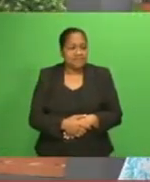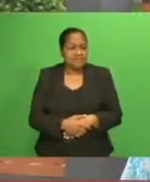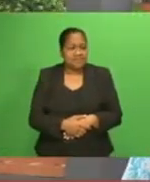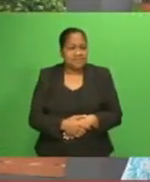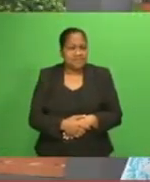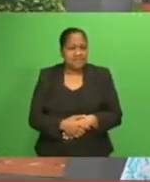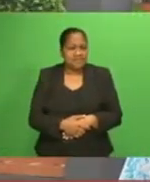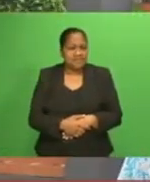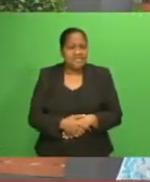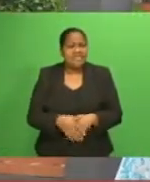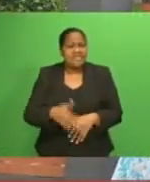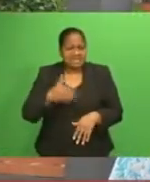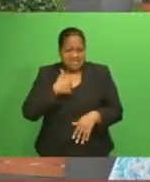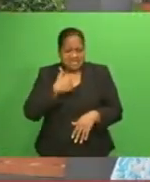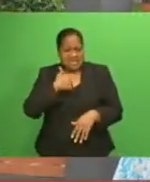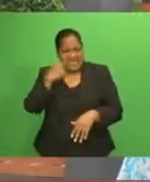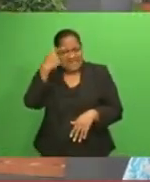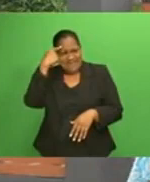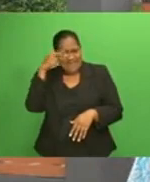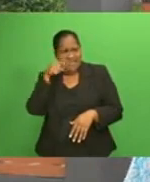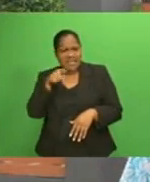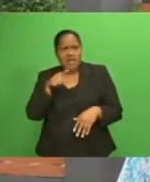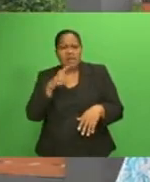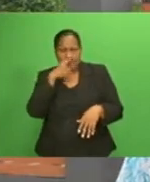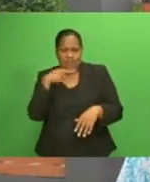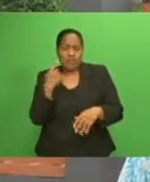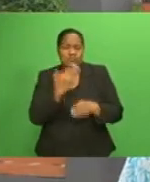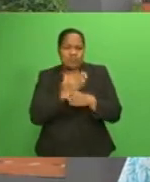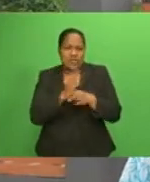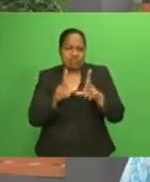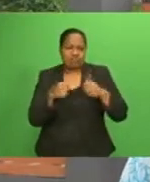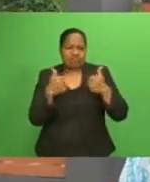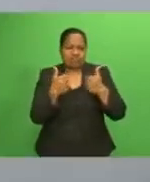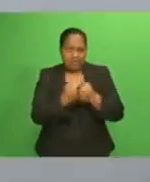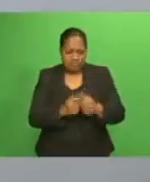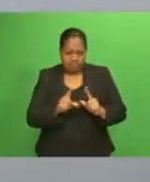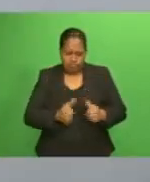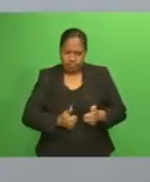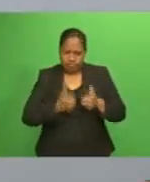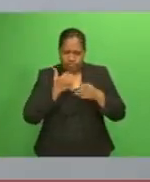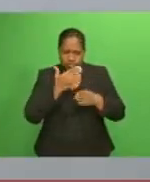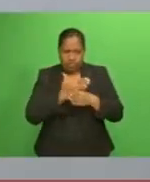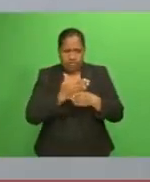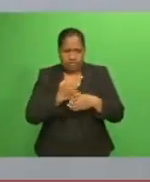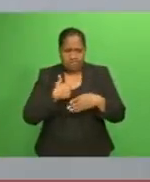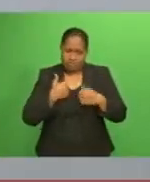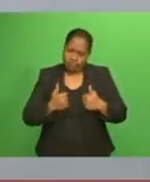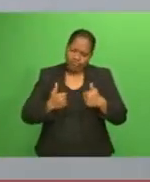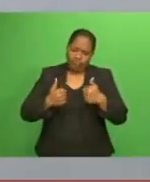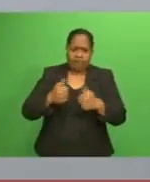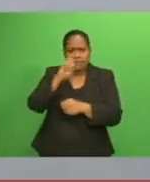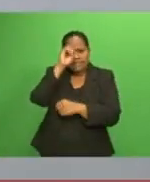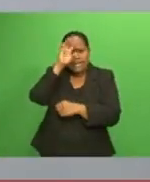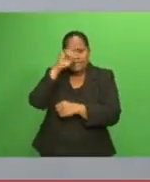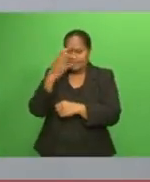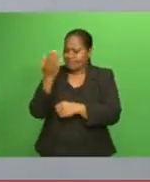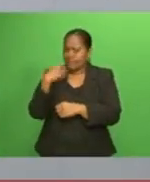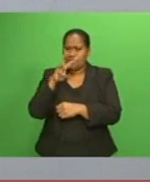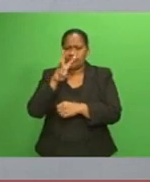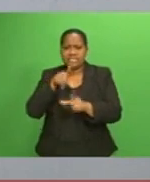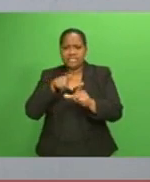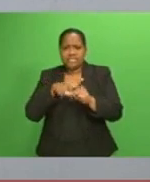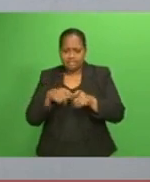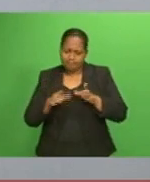Could be the rain, but I think it's the contractors who are not doing a good job. I have been driving a taxi for the last 3 years. The